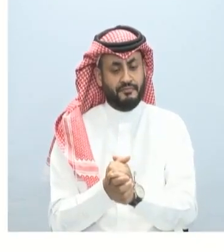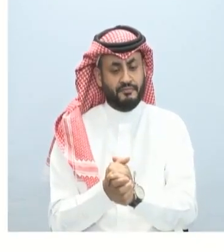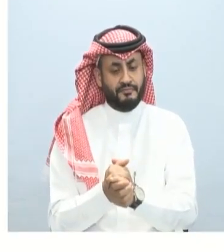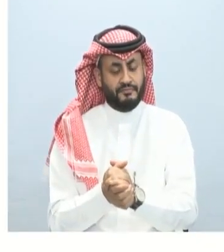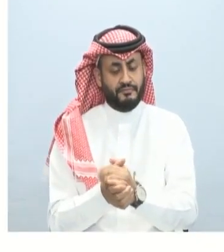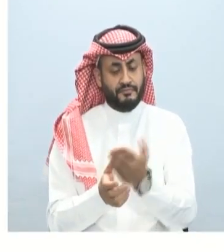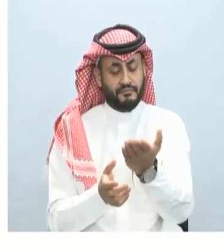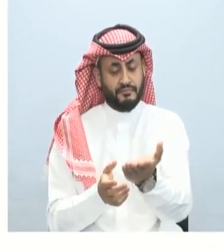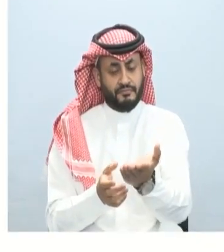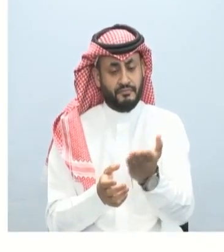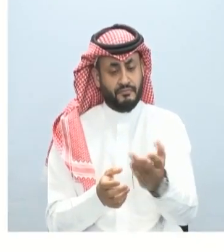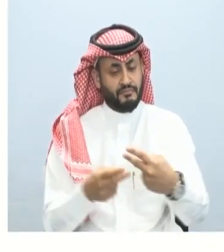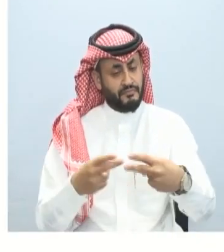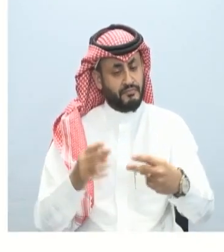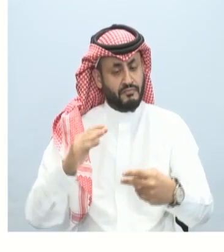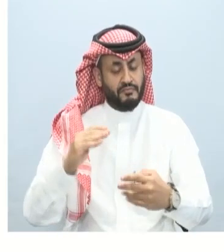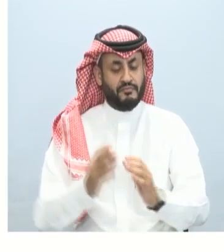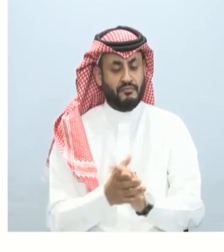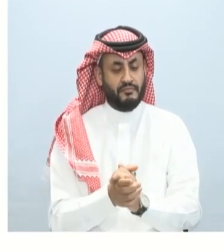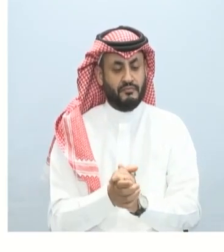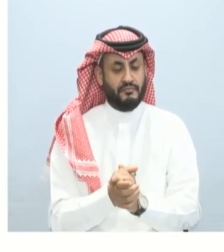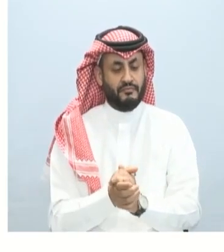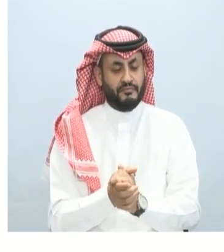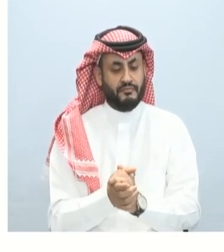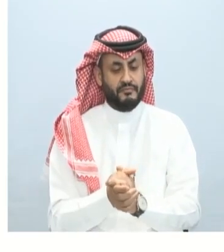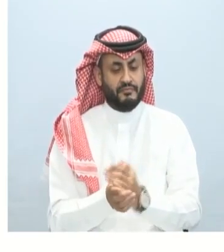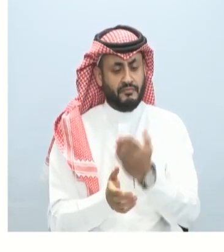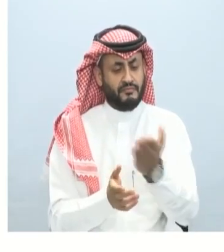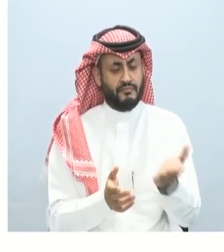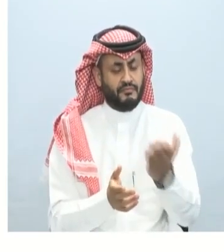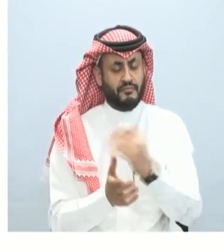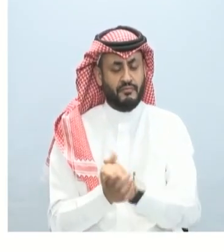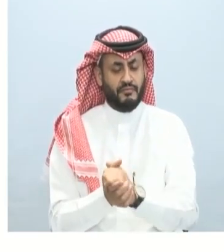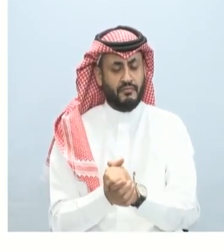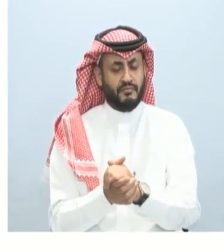energy is not only clean, but also renewable.